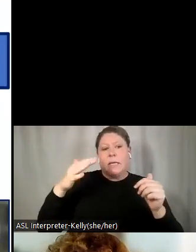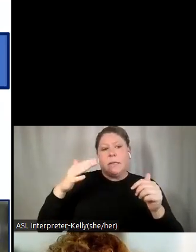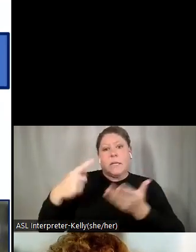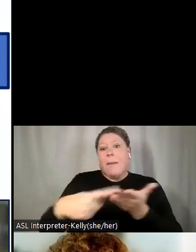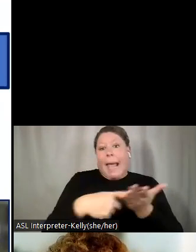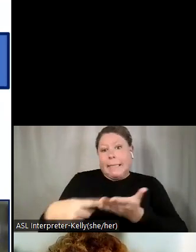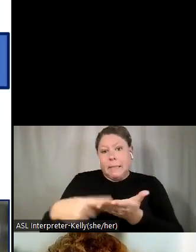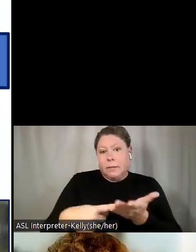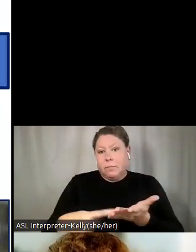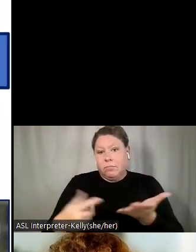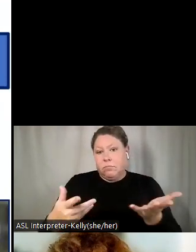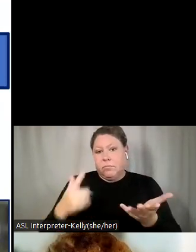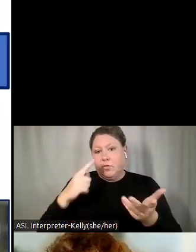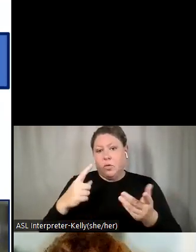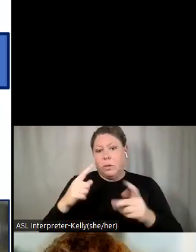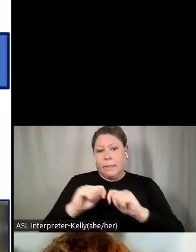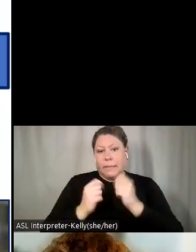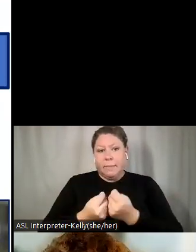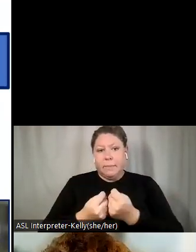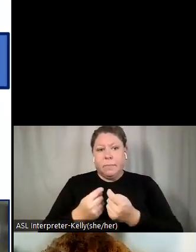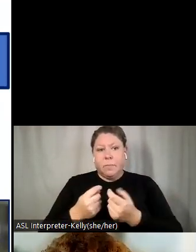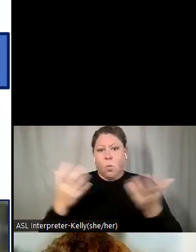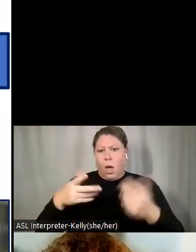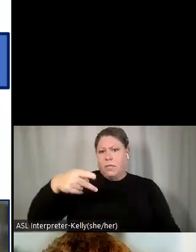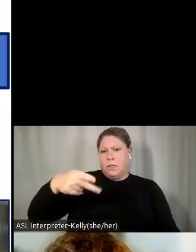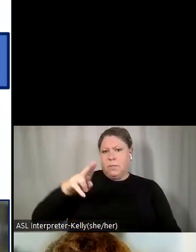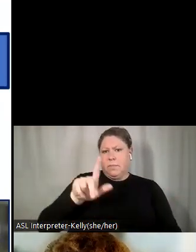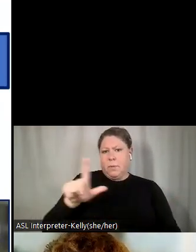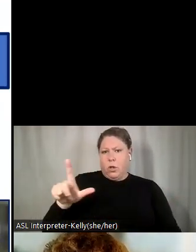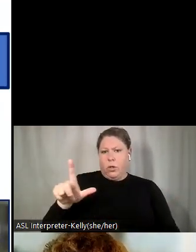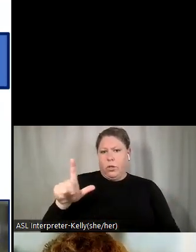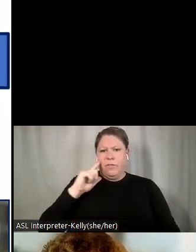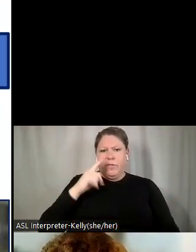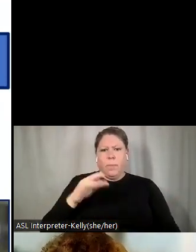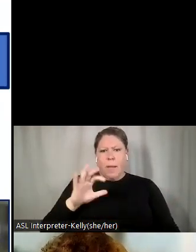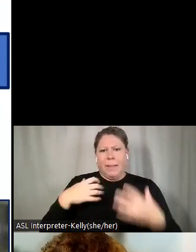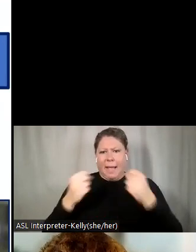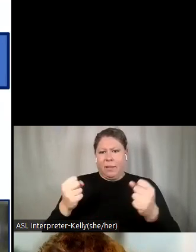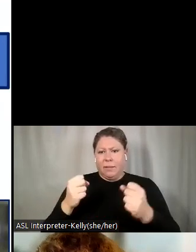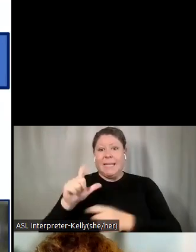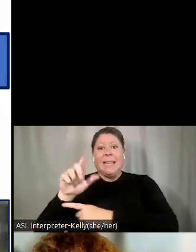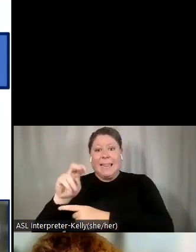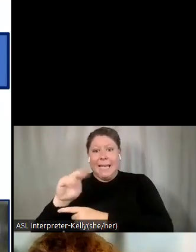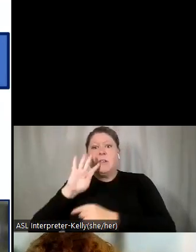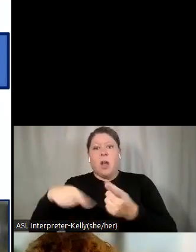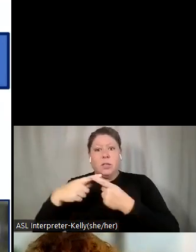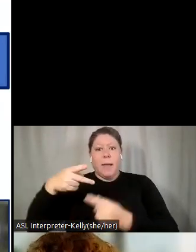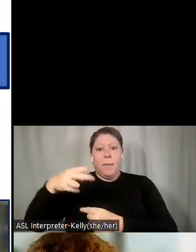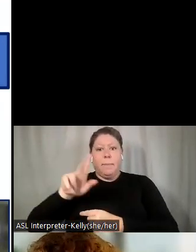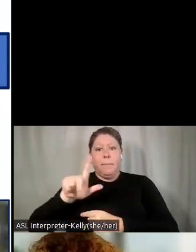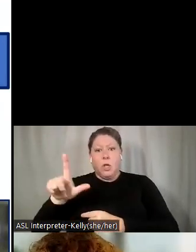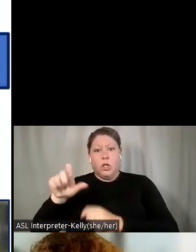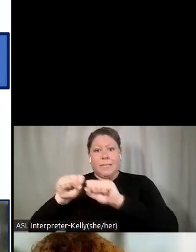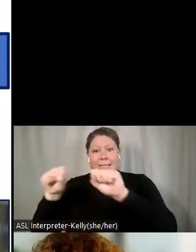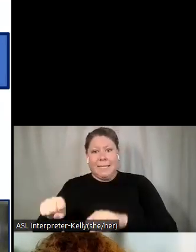teams regarding what is pull in a public health setting. As you know, in lean, we talk about pull systems being the thing